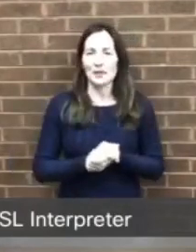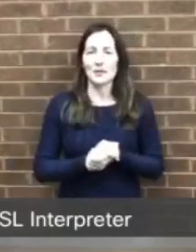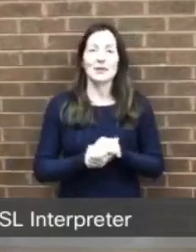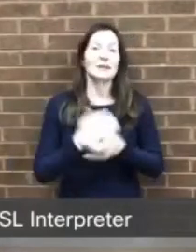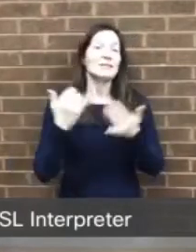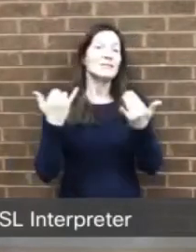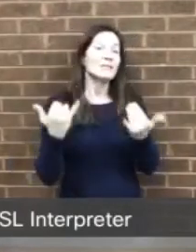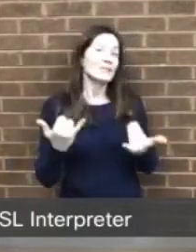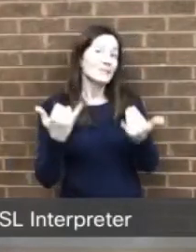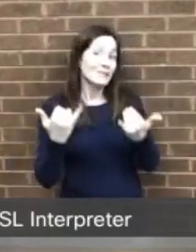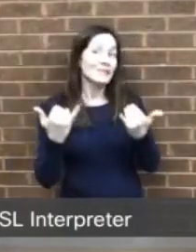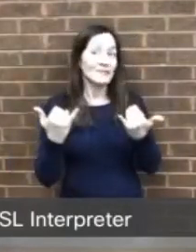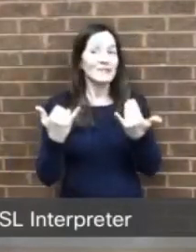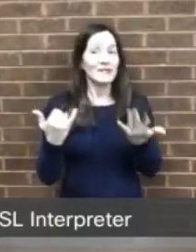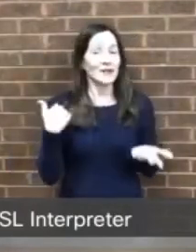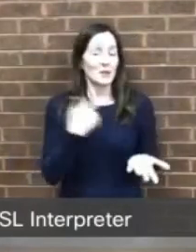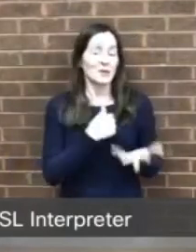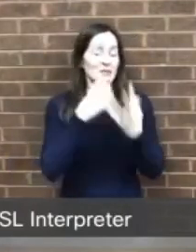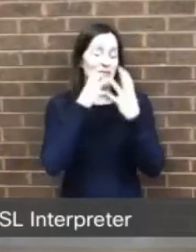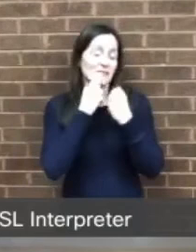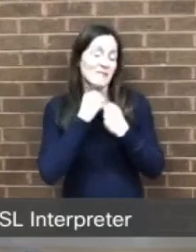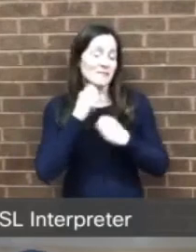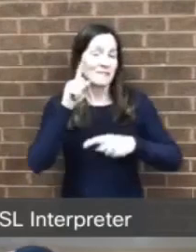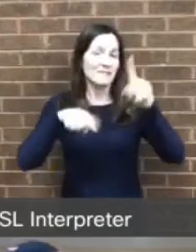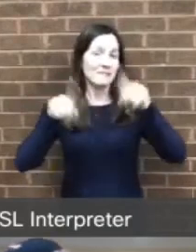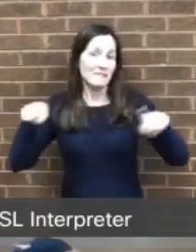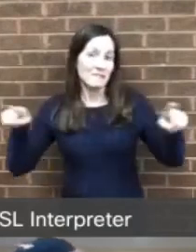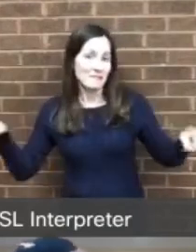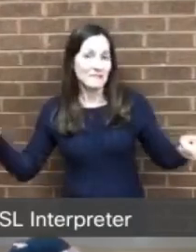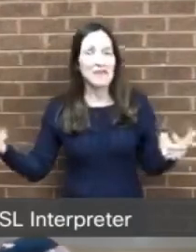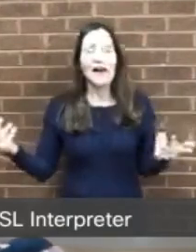really worthwhile, we are lighting both ways.